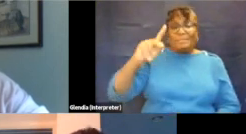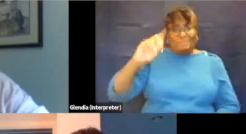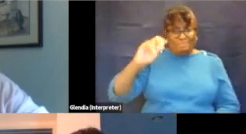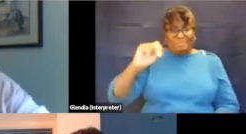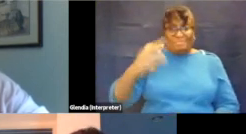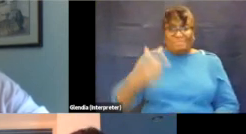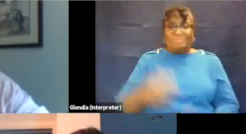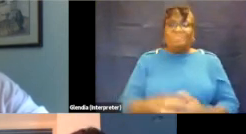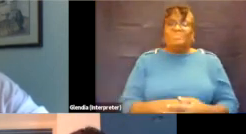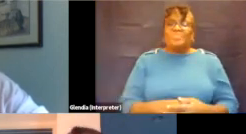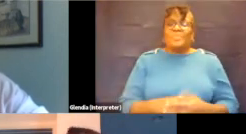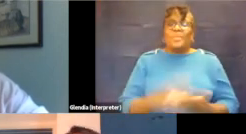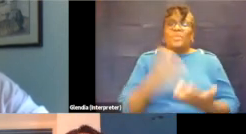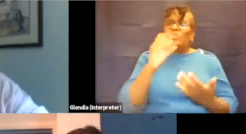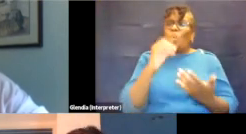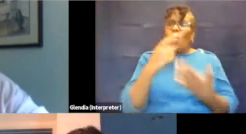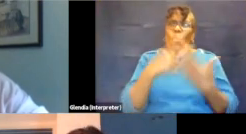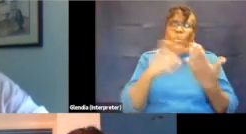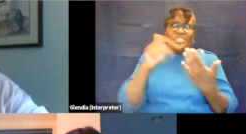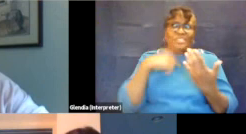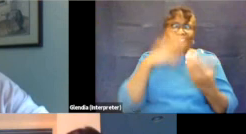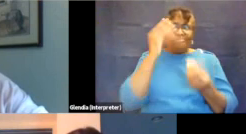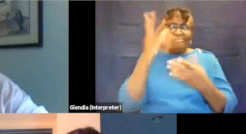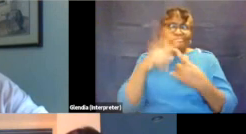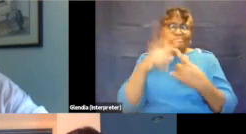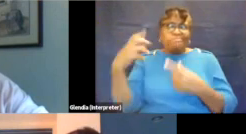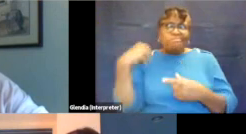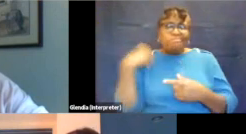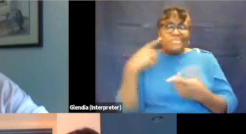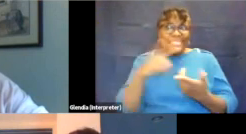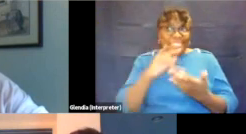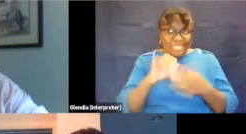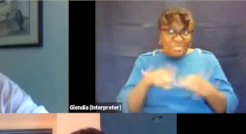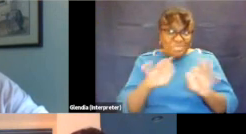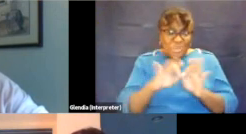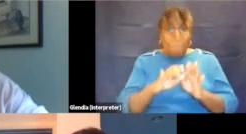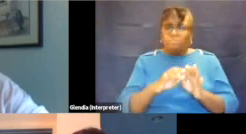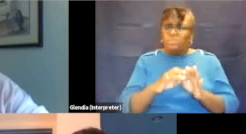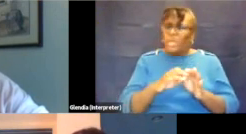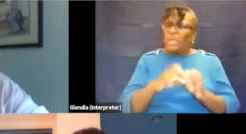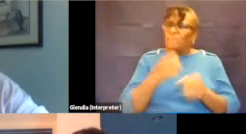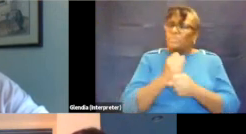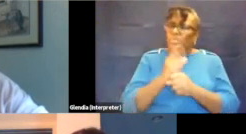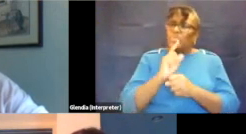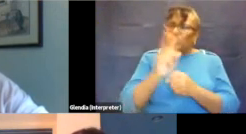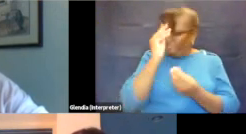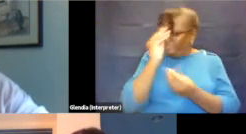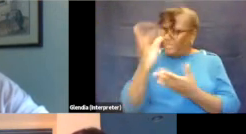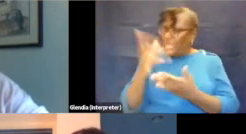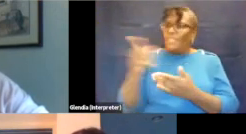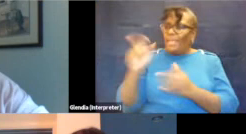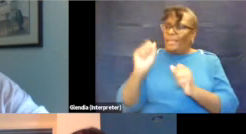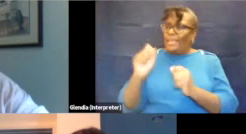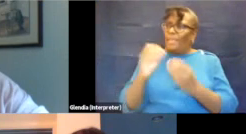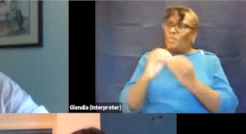tell the coach about hearing loss? It's important to inform the coach about hearing loss to ensure he or she is communicating effectively with your child, make sure